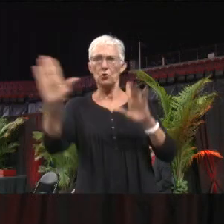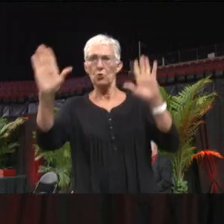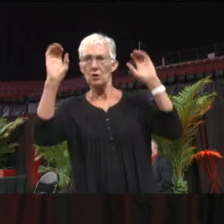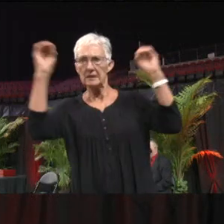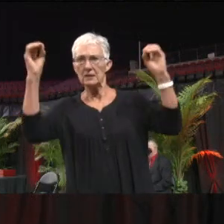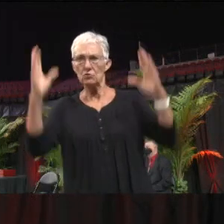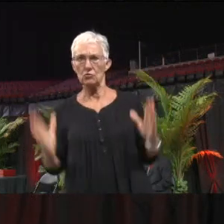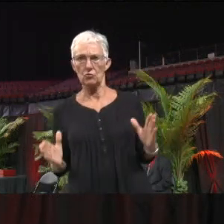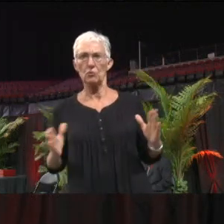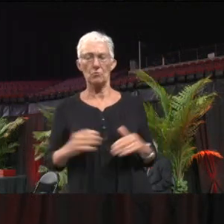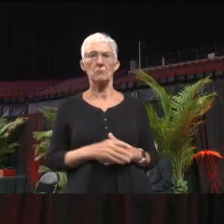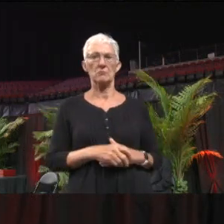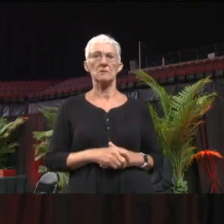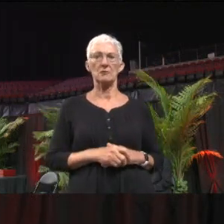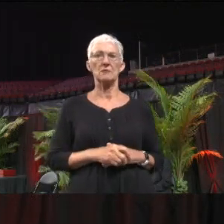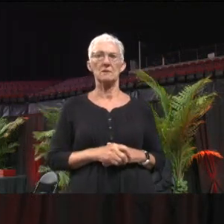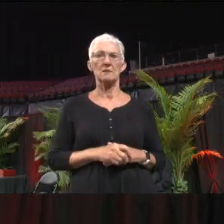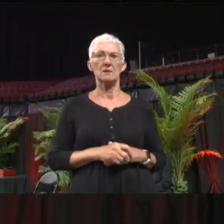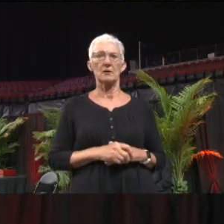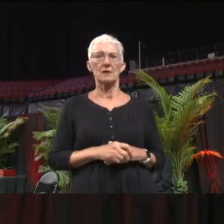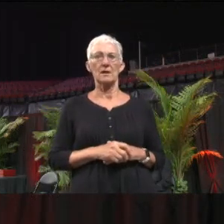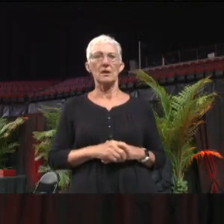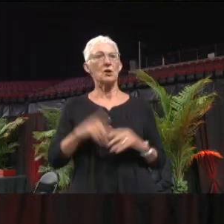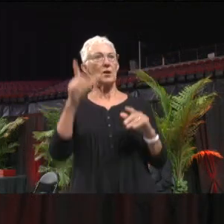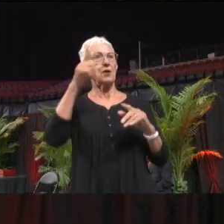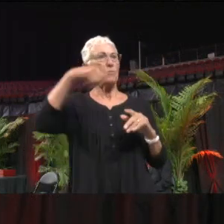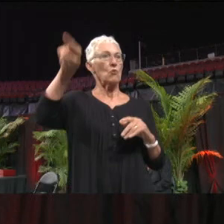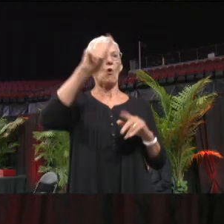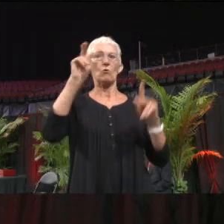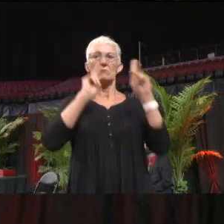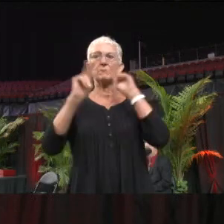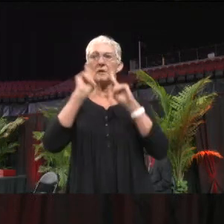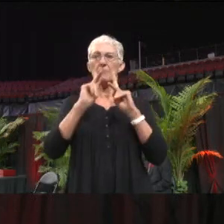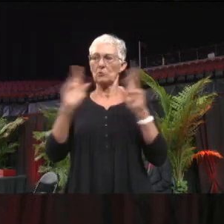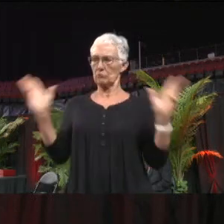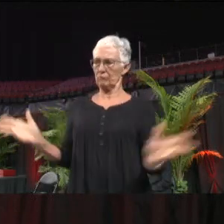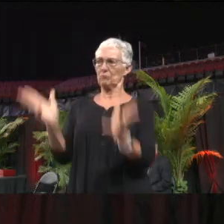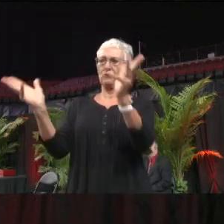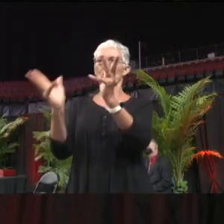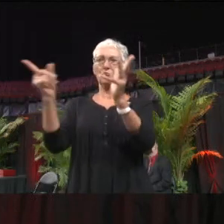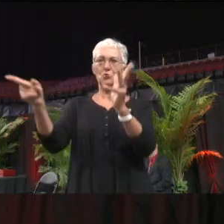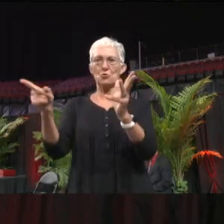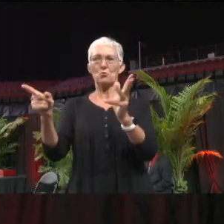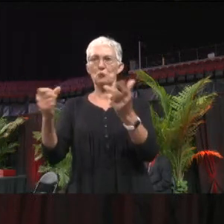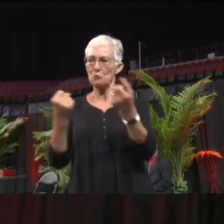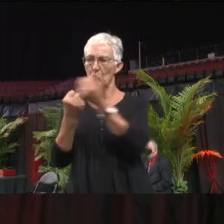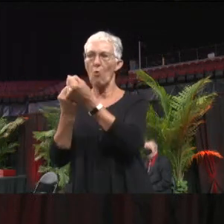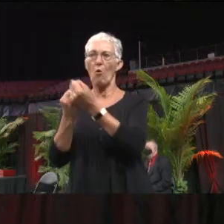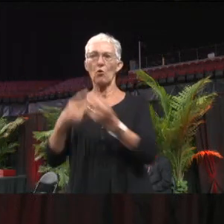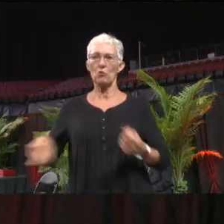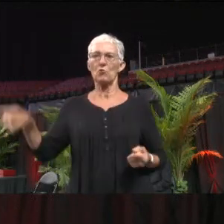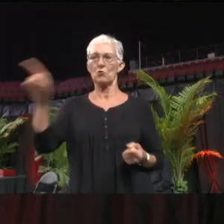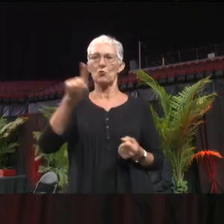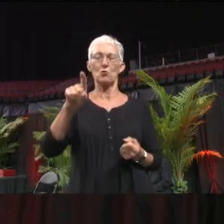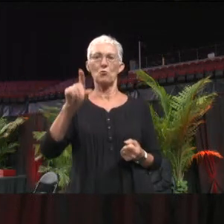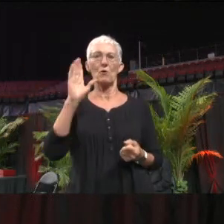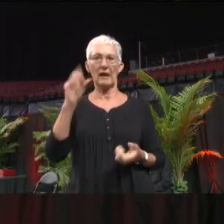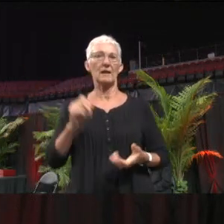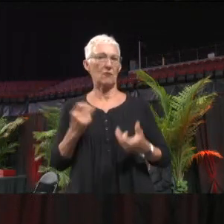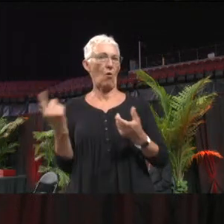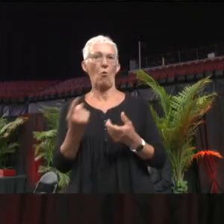teachers. They were there to cheer you on and to pick you up, and they will be there